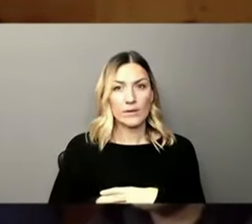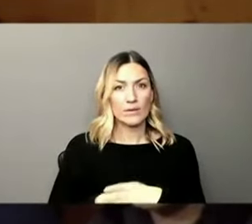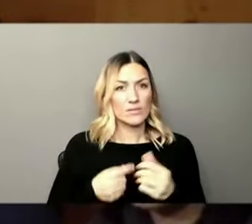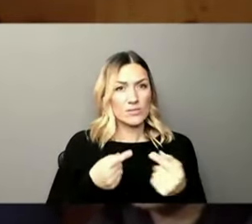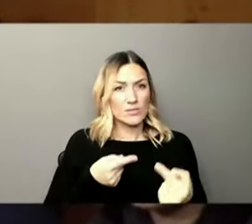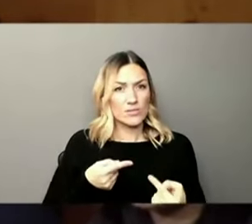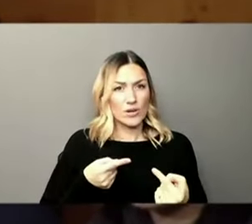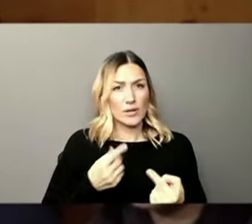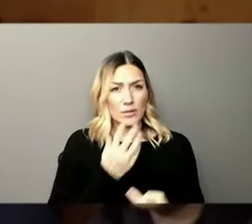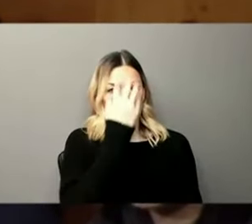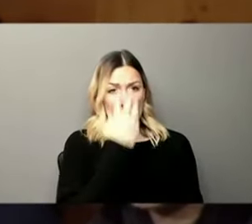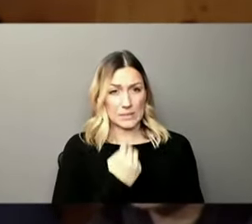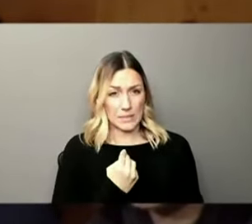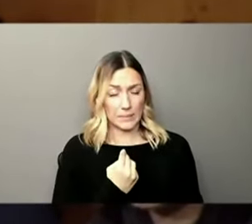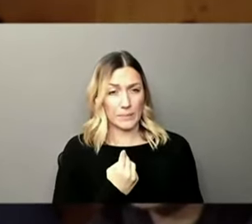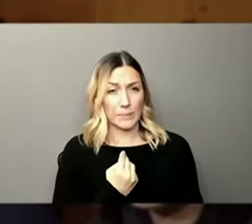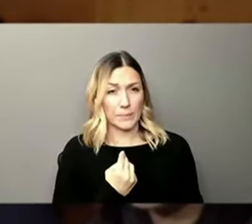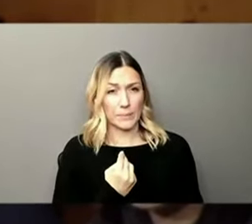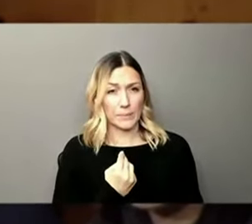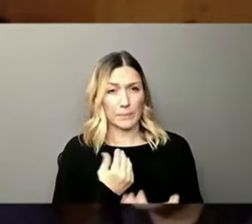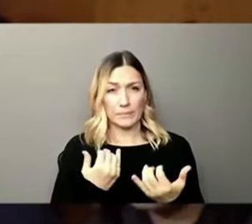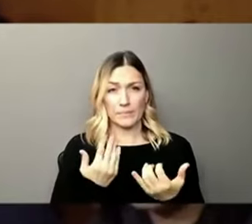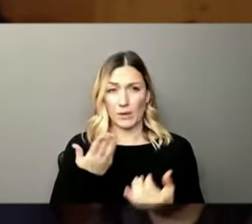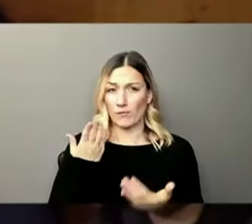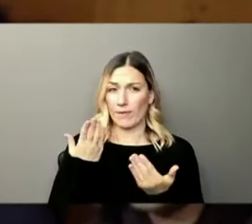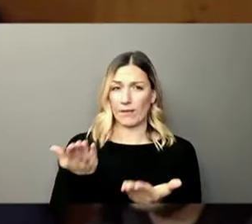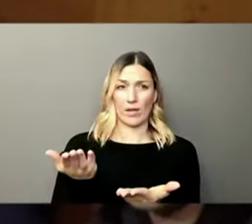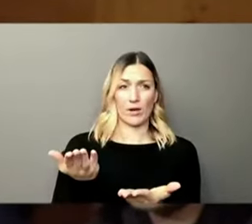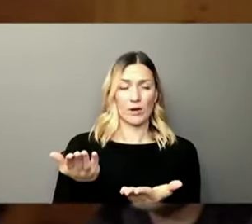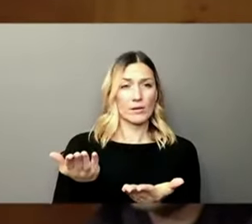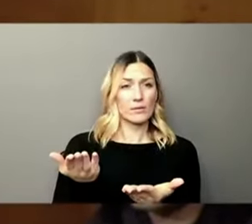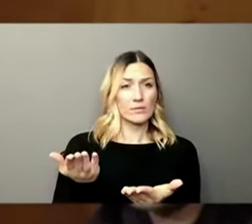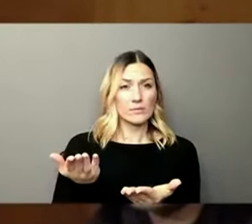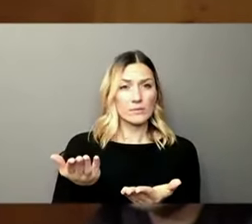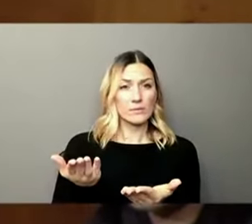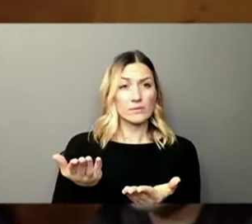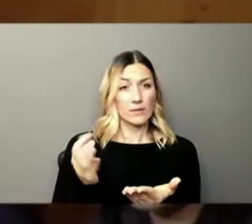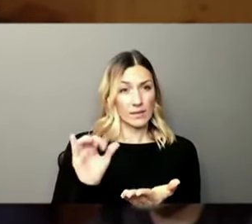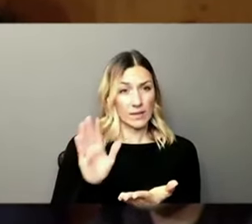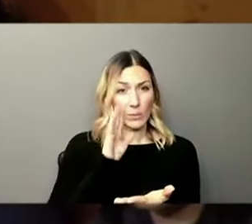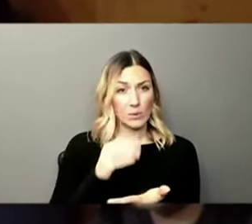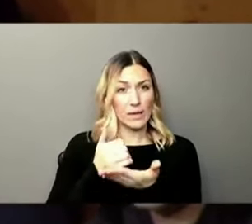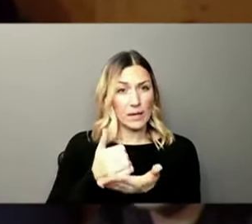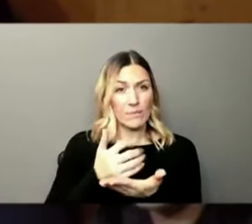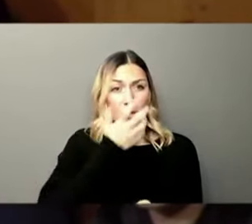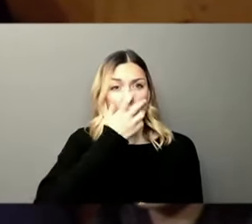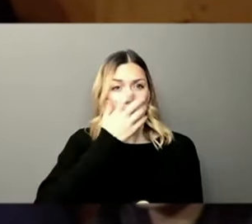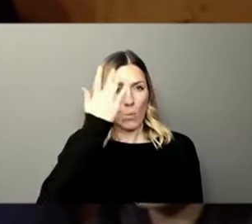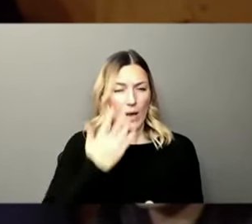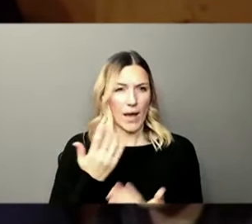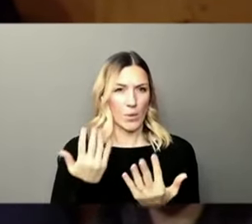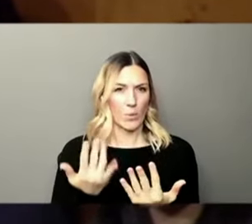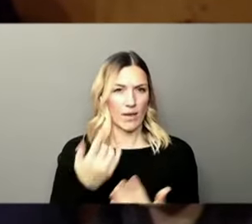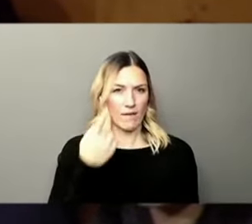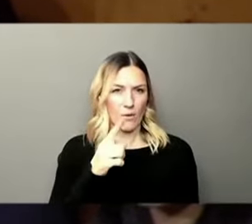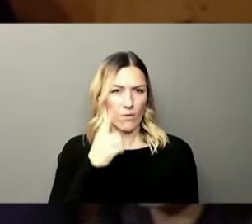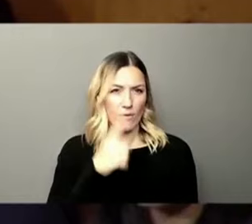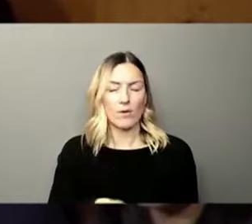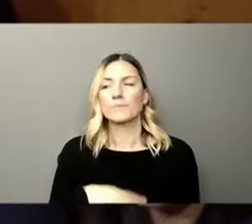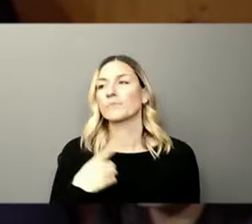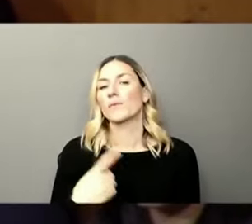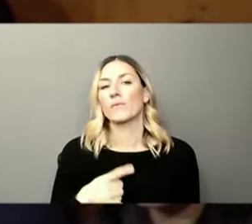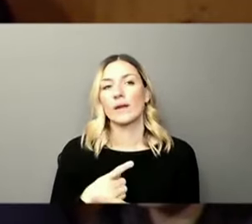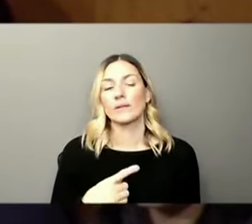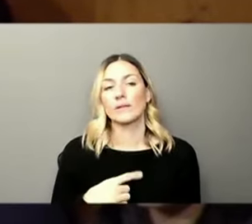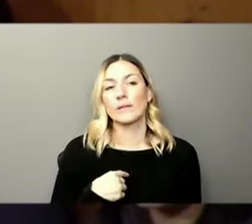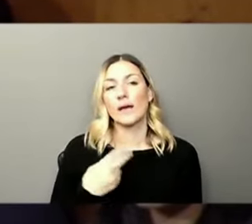to sleep, and there you have right there something that could happen that would be useful. Why do you have to wait? Right, exactly. Yeah. Ms. Heim, I'm really